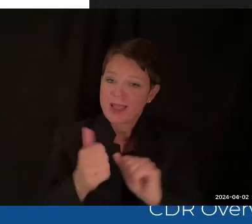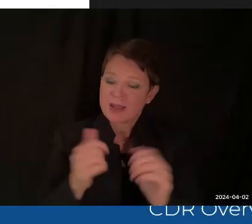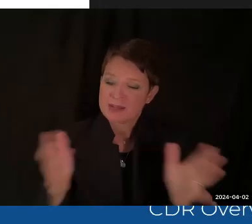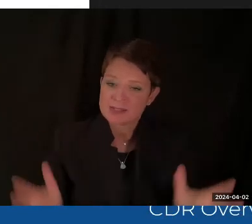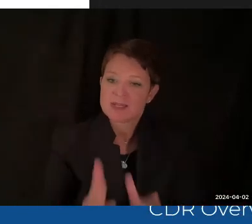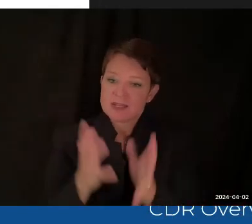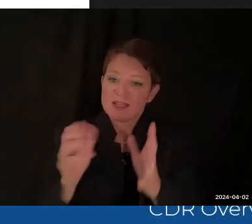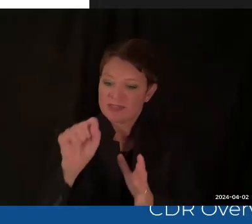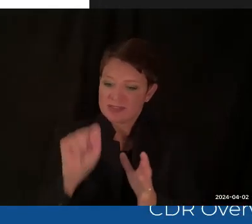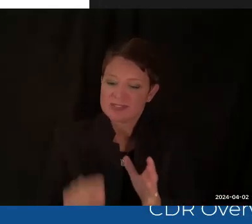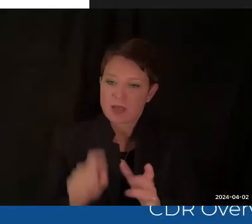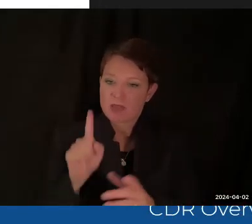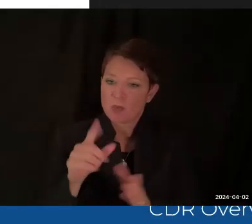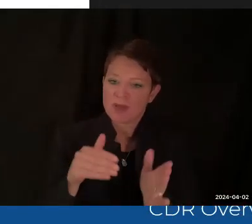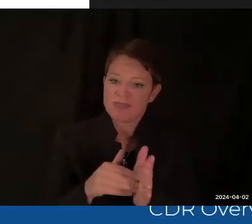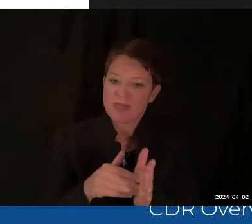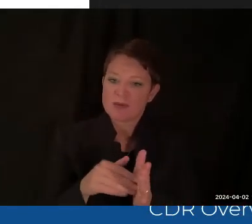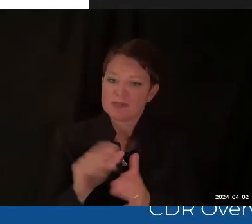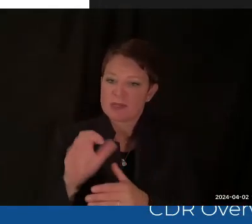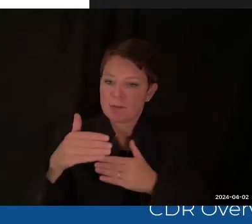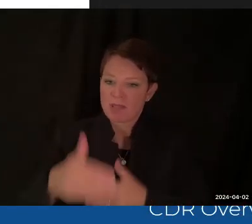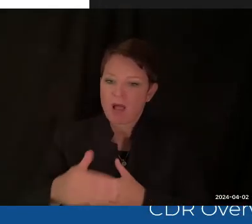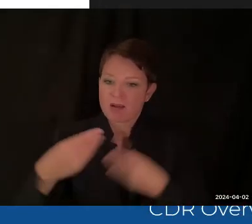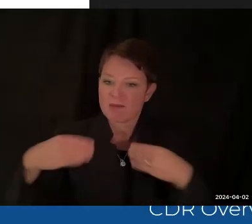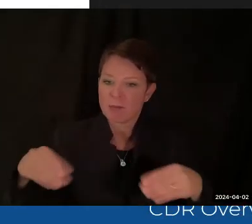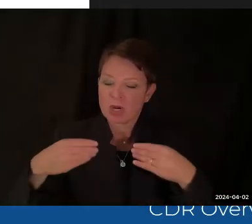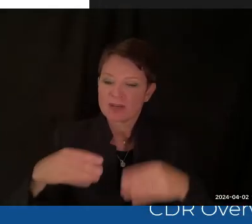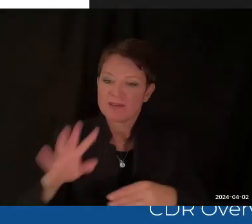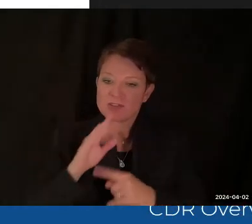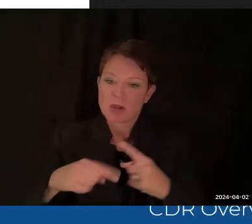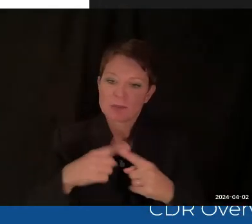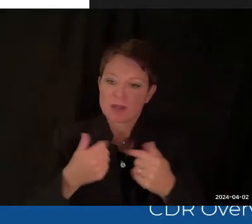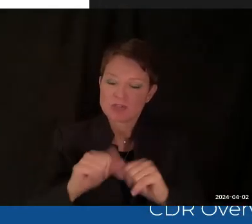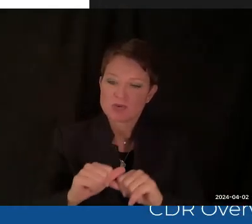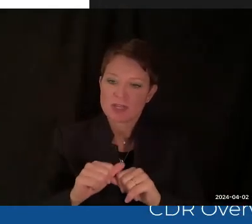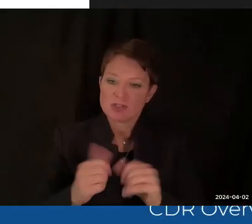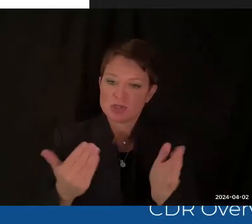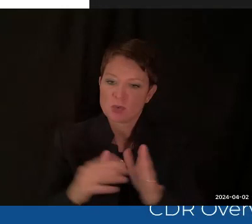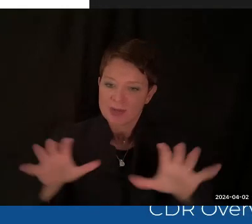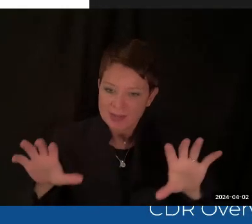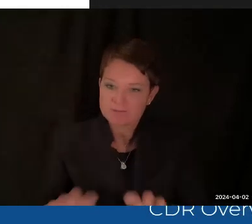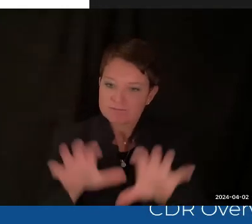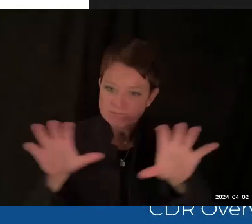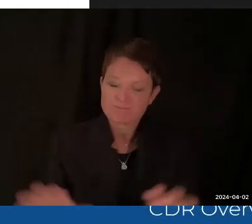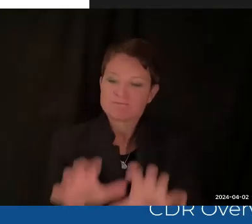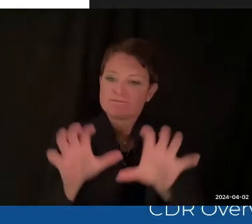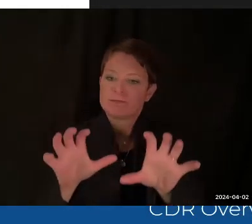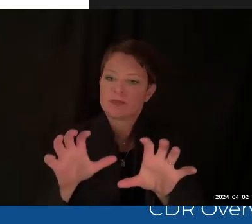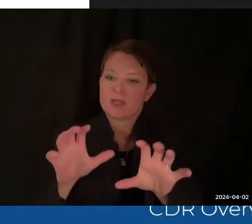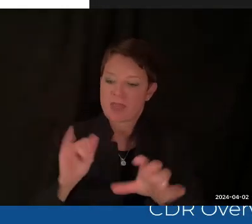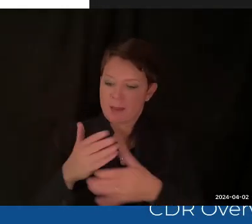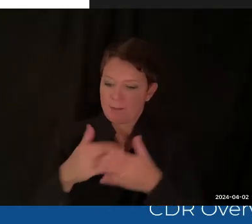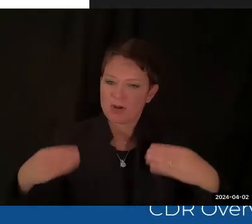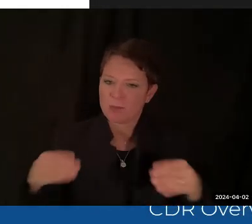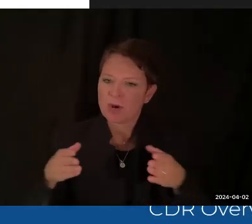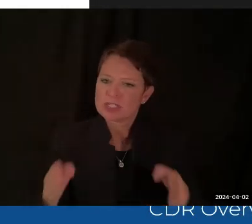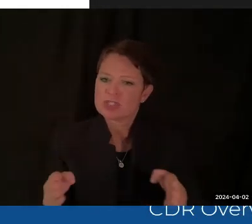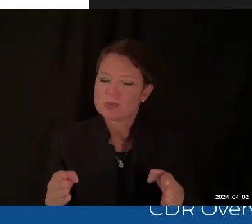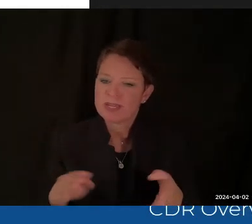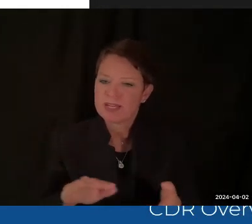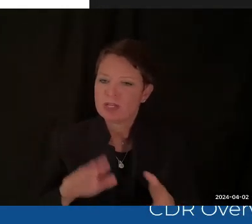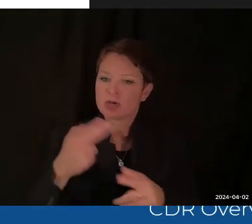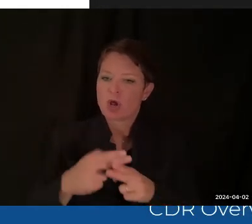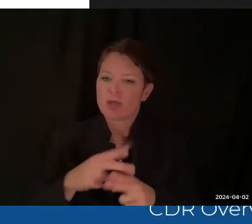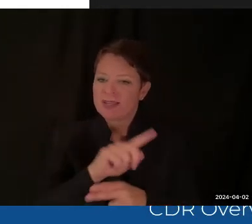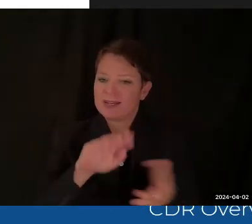of the 1000 block of Market Street? If we're talking about, trying to reactivate this part of Market Street and we're saying that it's a dead